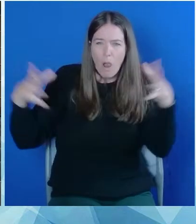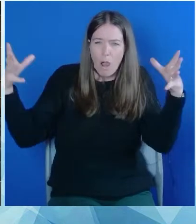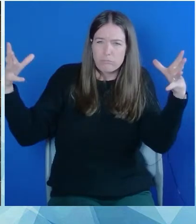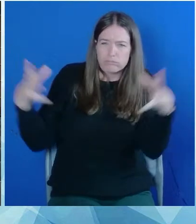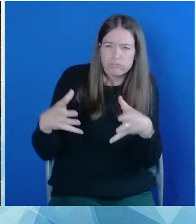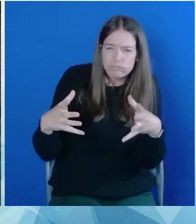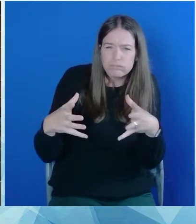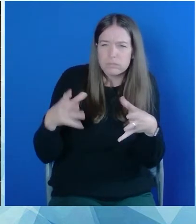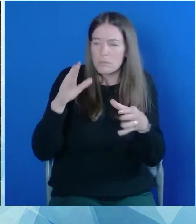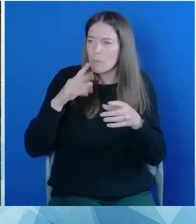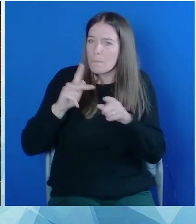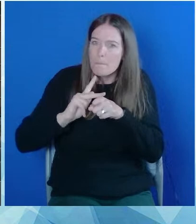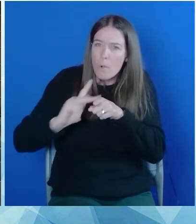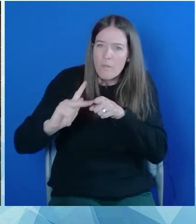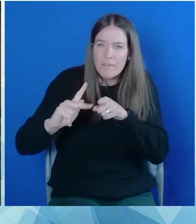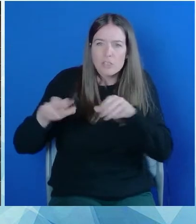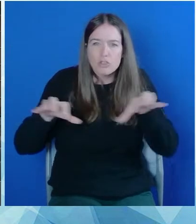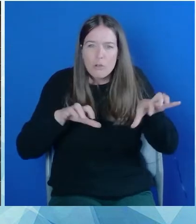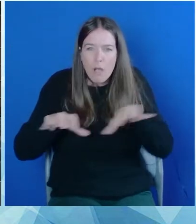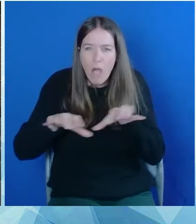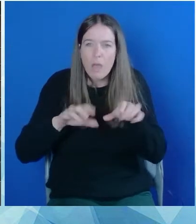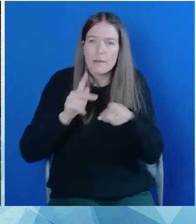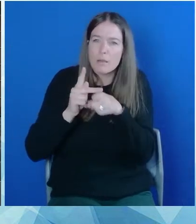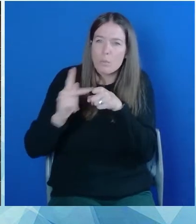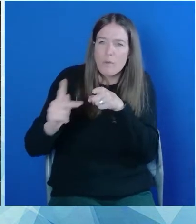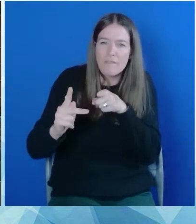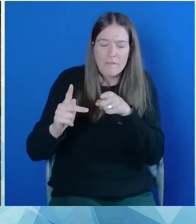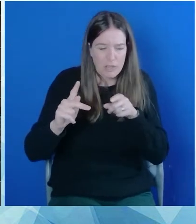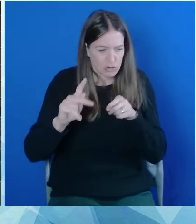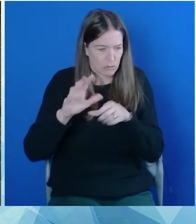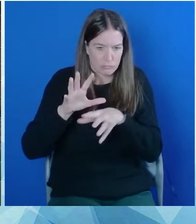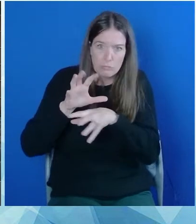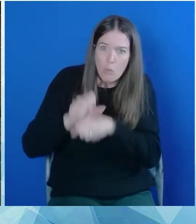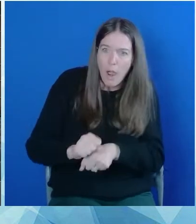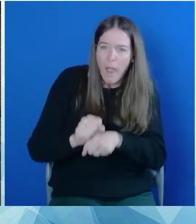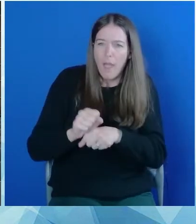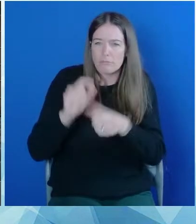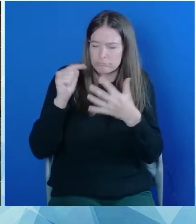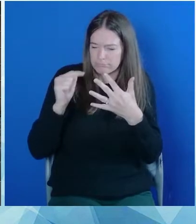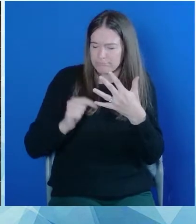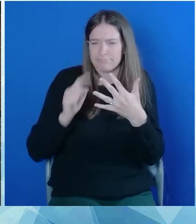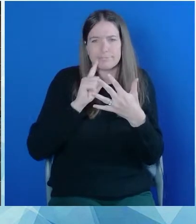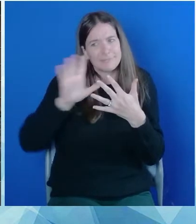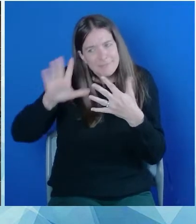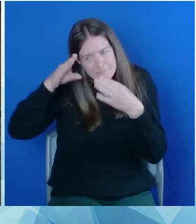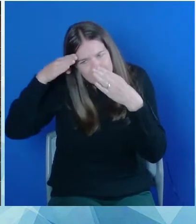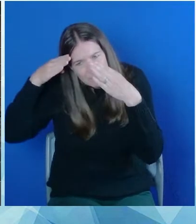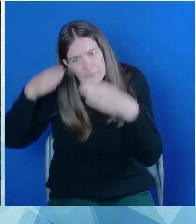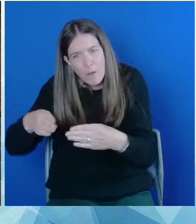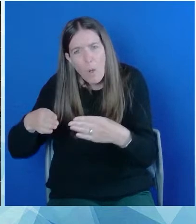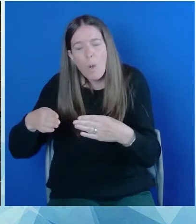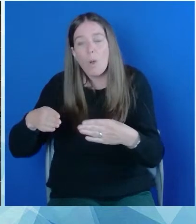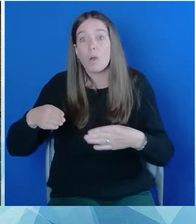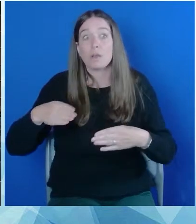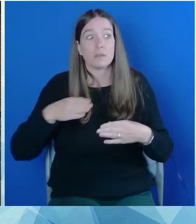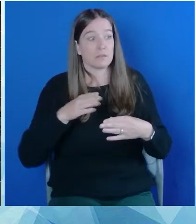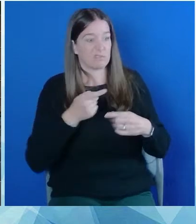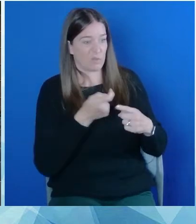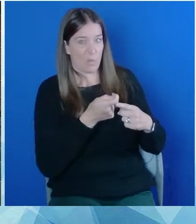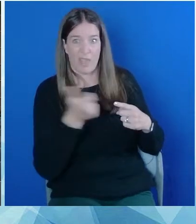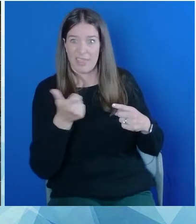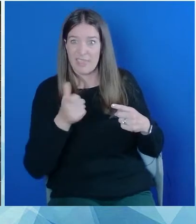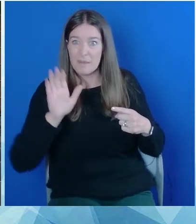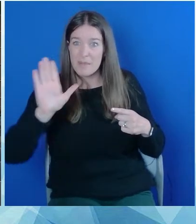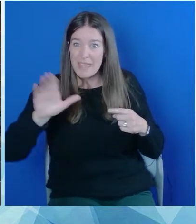been his focus, as directed by the ASDB administration. The decision to eliminate Jay's position, in my opinion, is a way